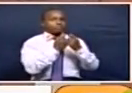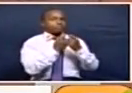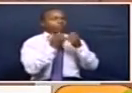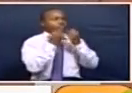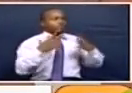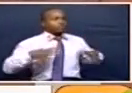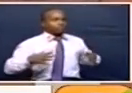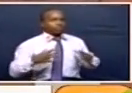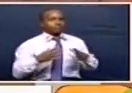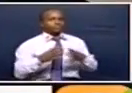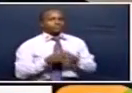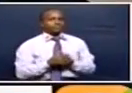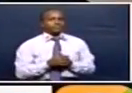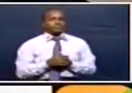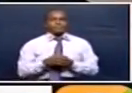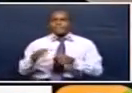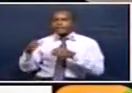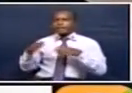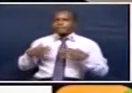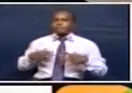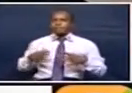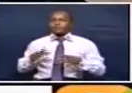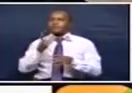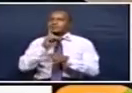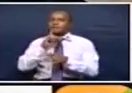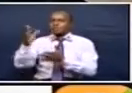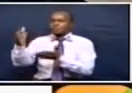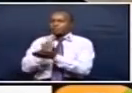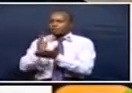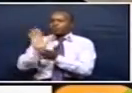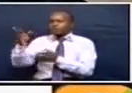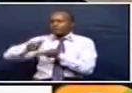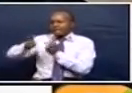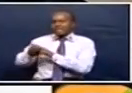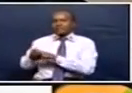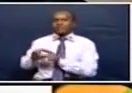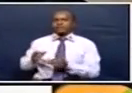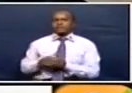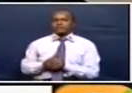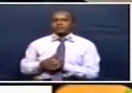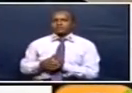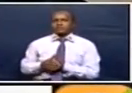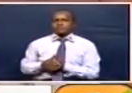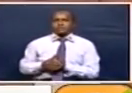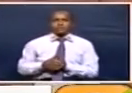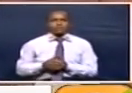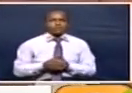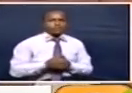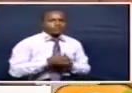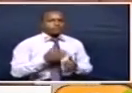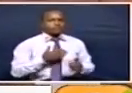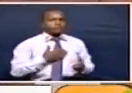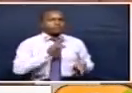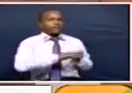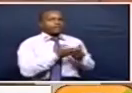work anywhere in this country. And when people say you practice a lot of nepotism in Machakos, what do you say? You employ a lot of relatives and stuff. Well, my relatives are in